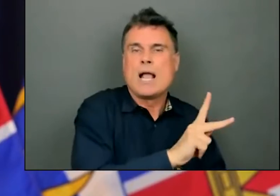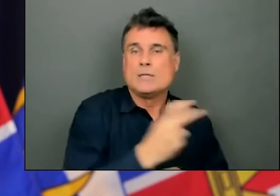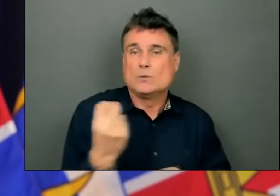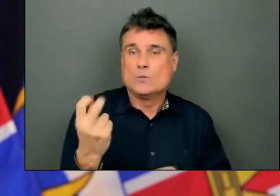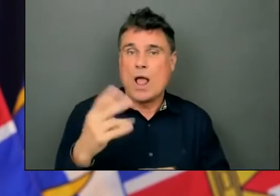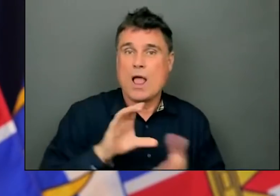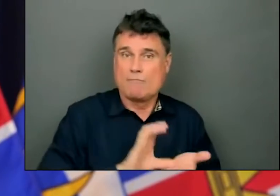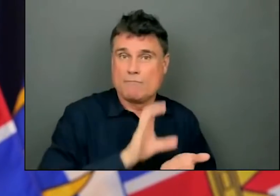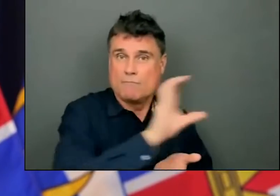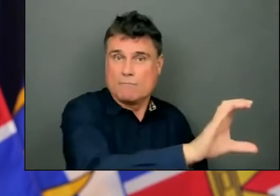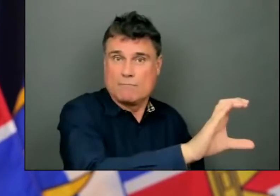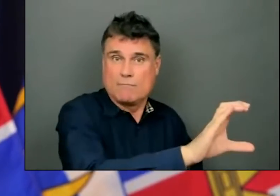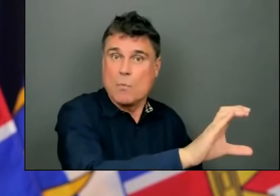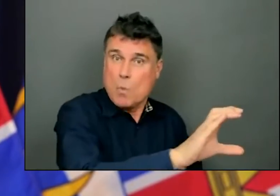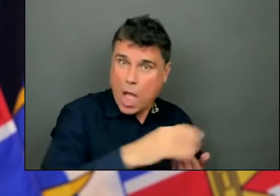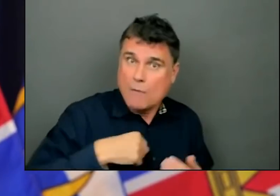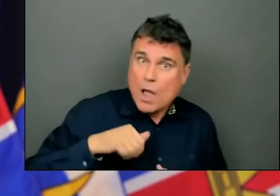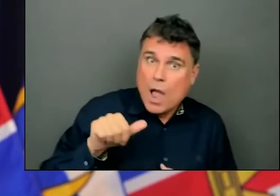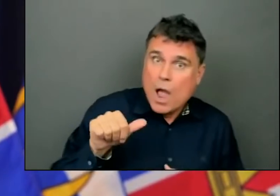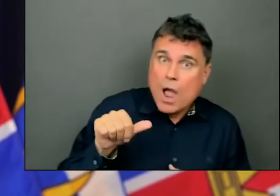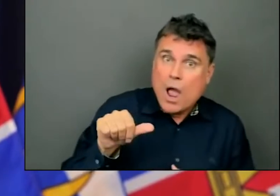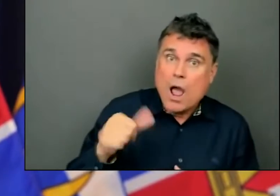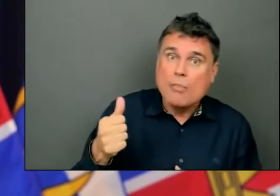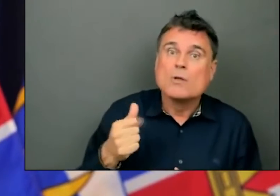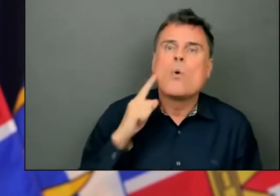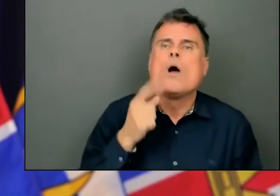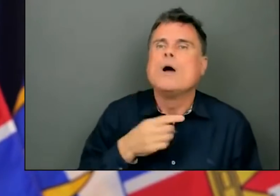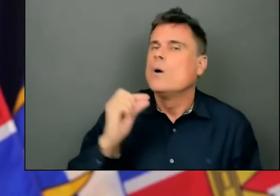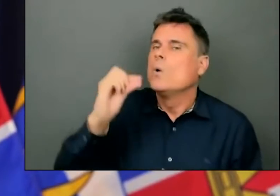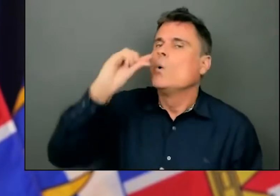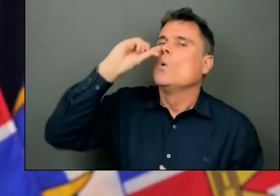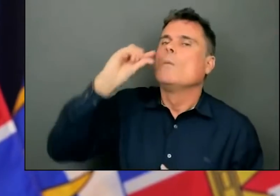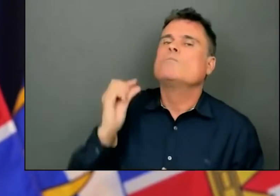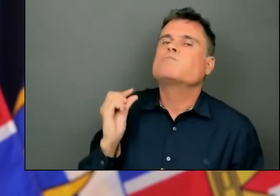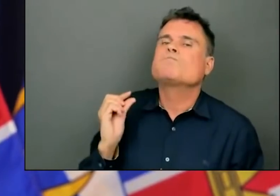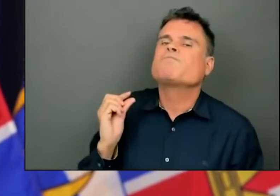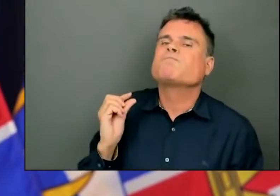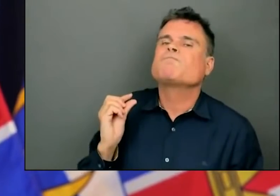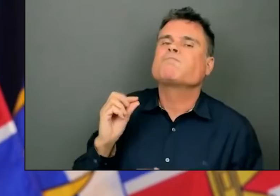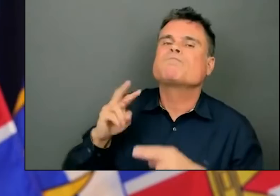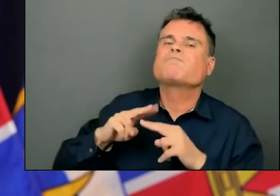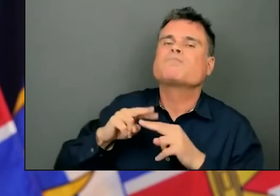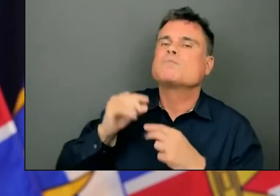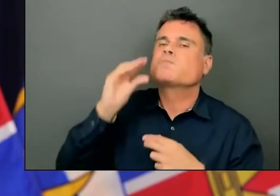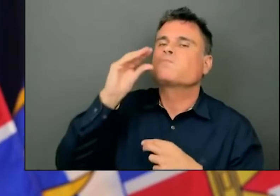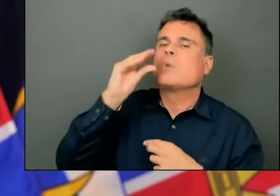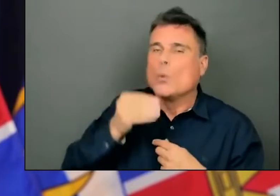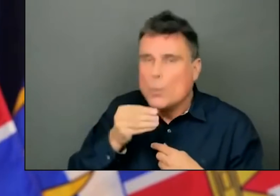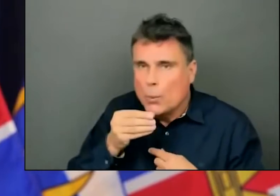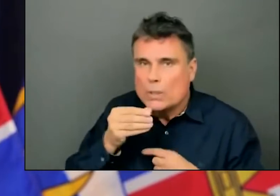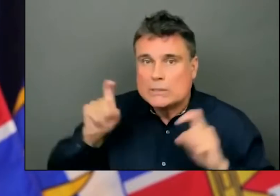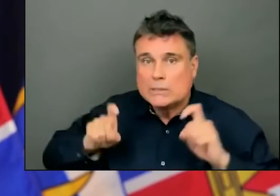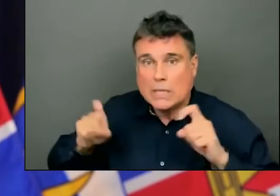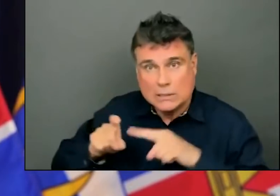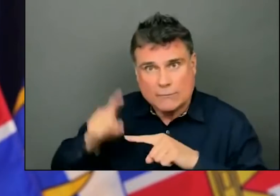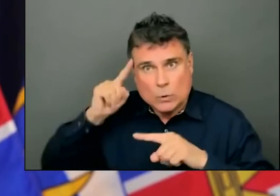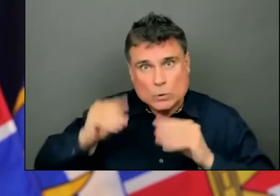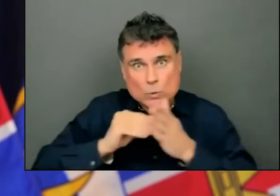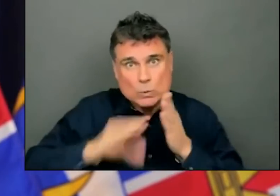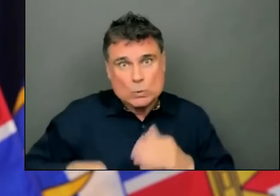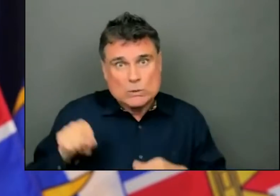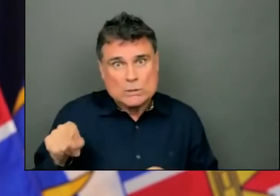also still be made available through schools? I know those were being offered as well for a while for students who are symptomatic at